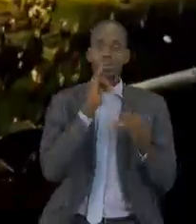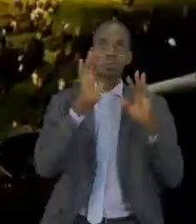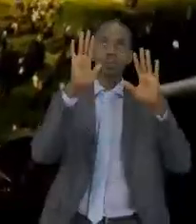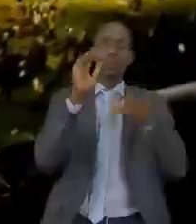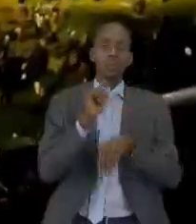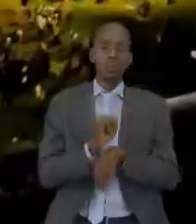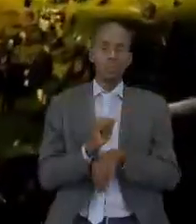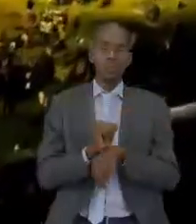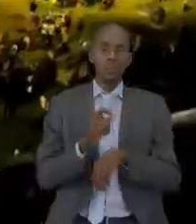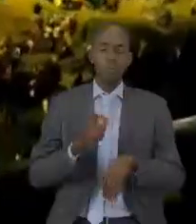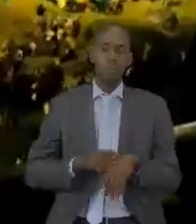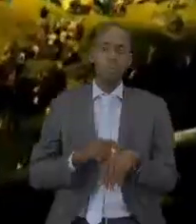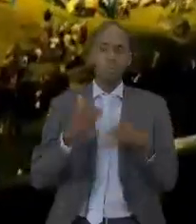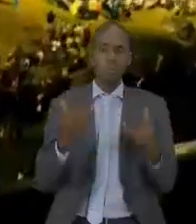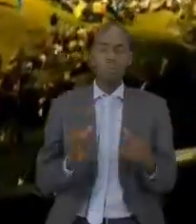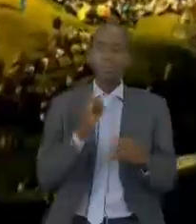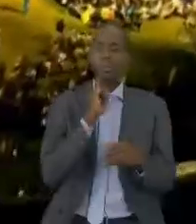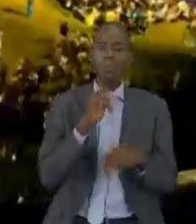Miracle galore.